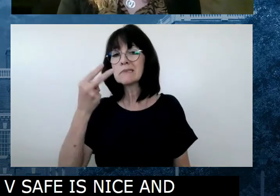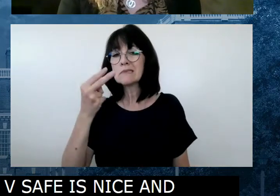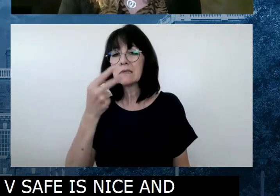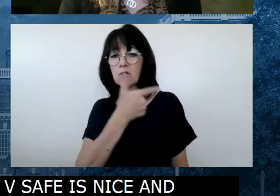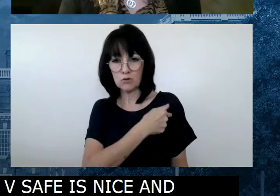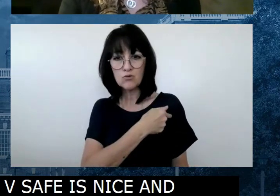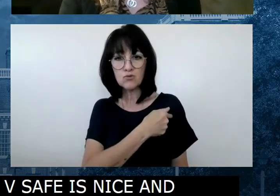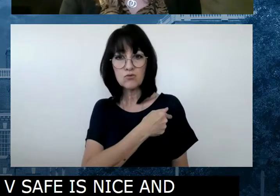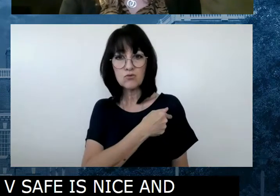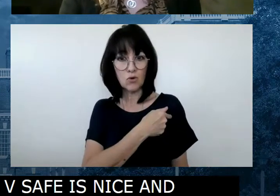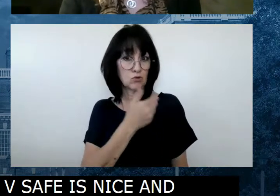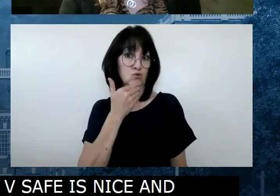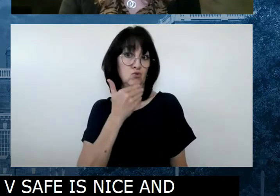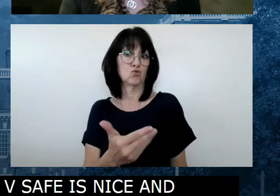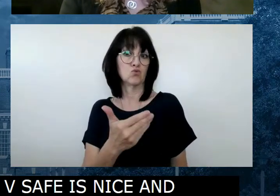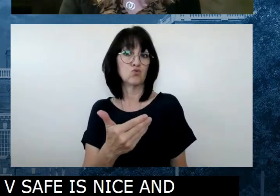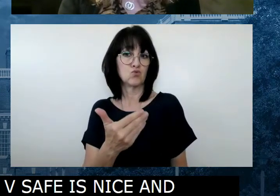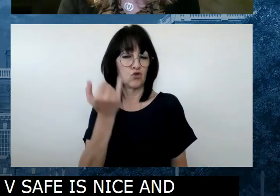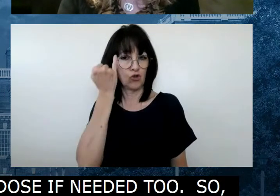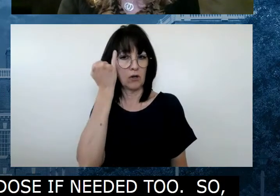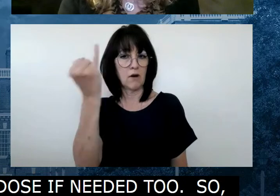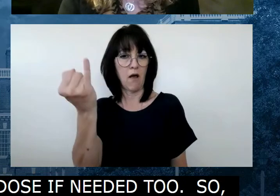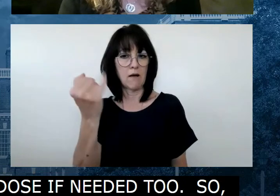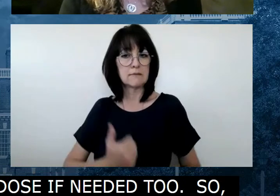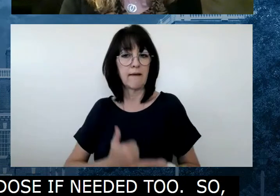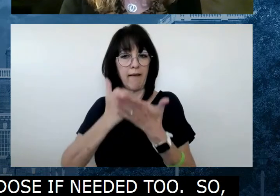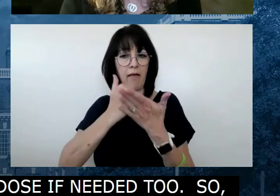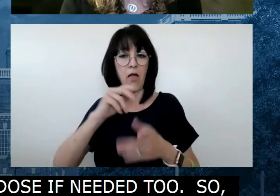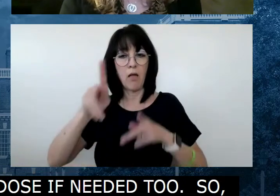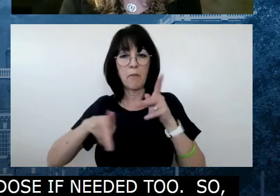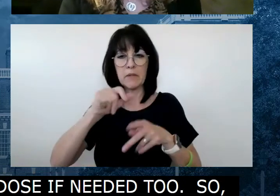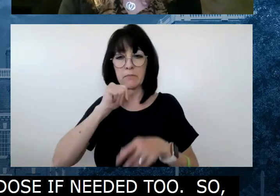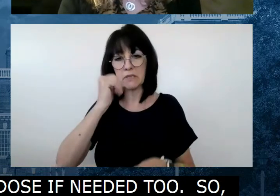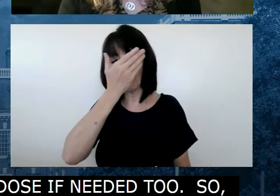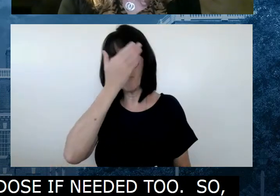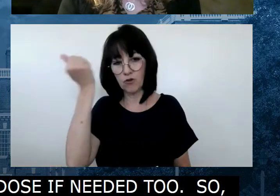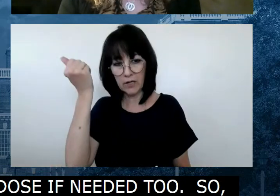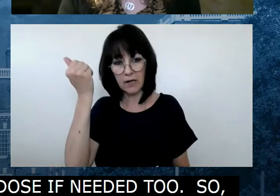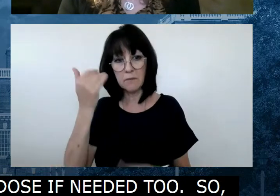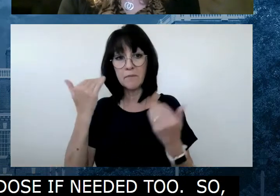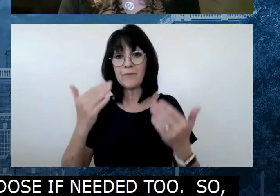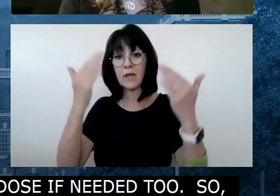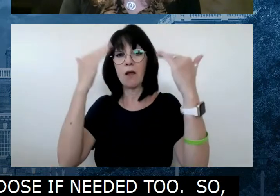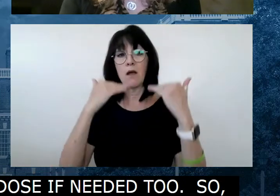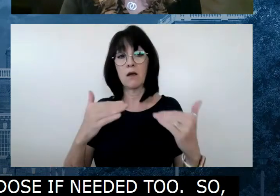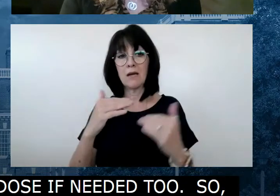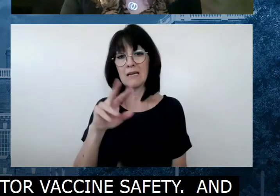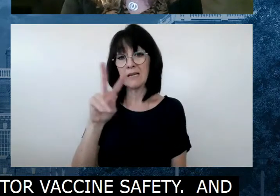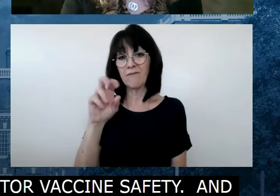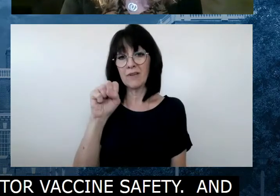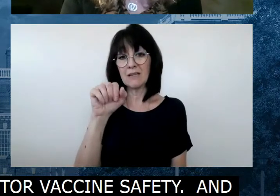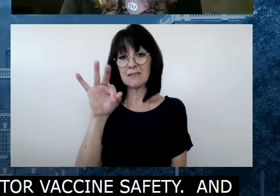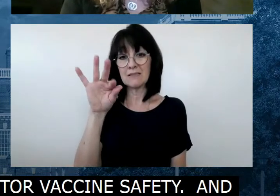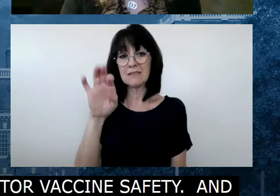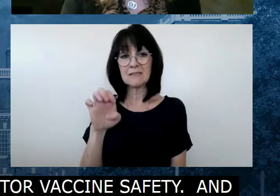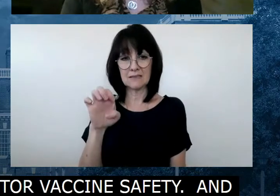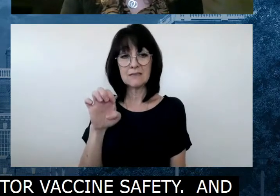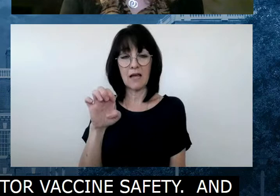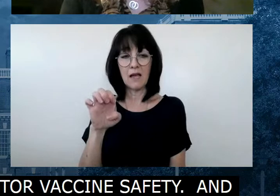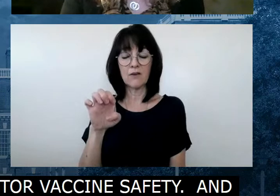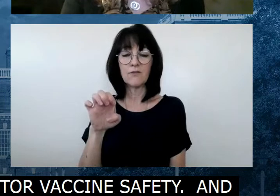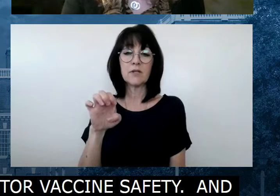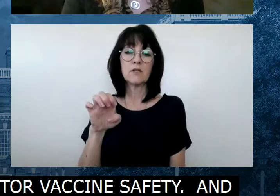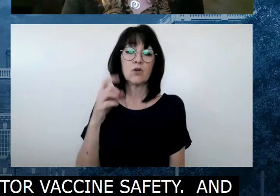also with COVID, there's now a vSafe pregnancy registry to collect information about pregnant